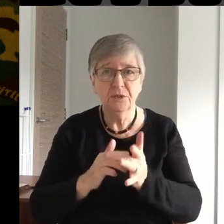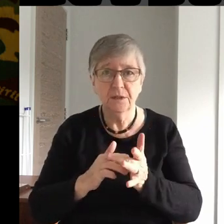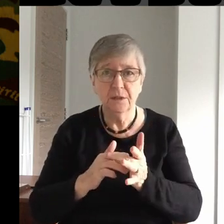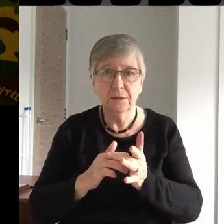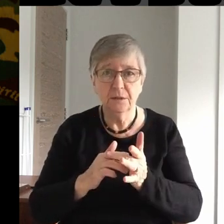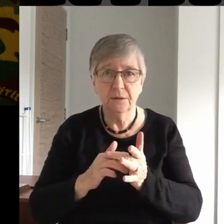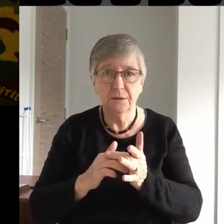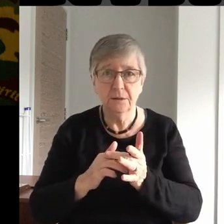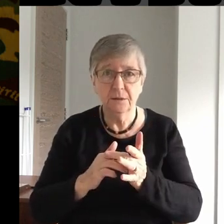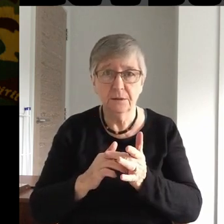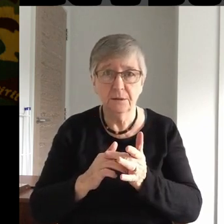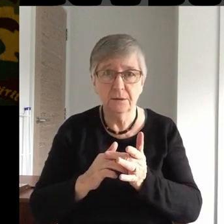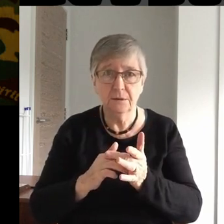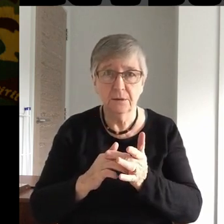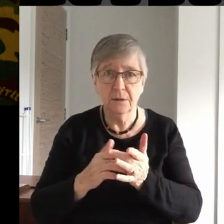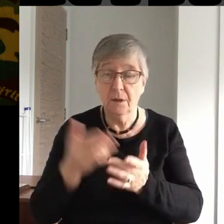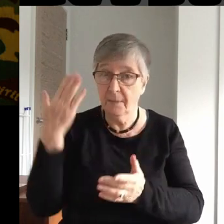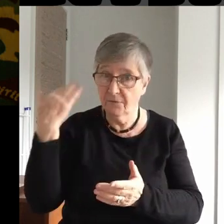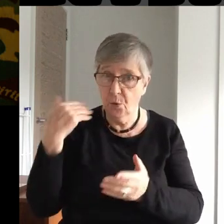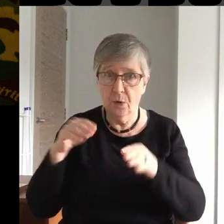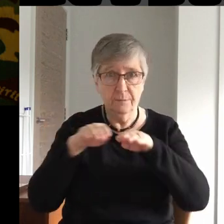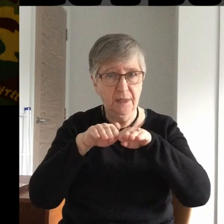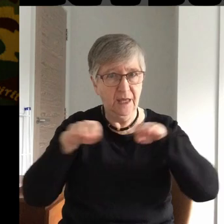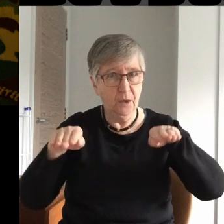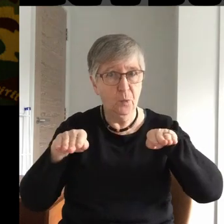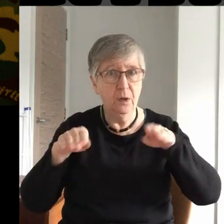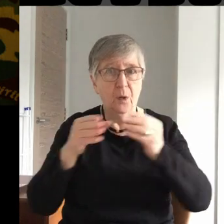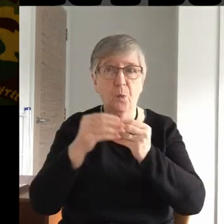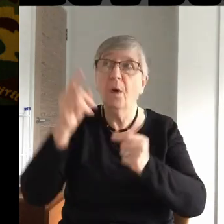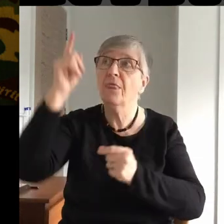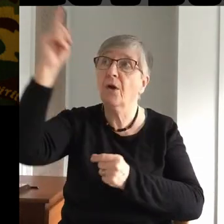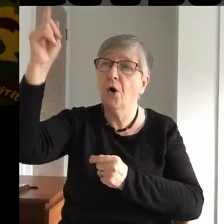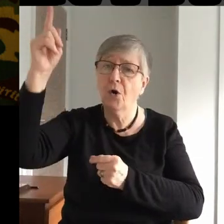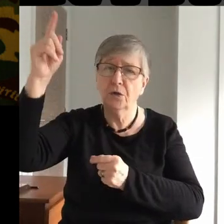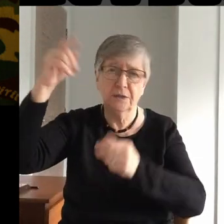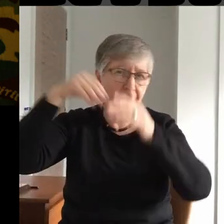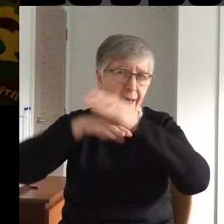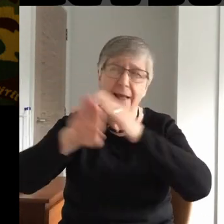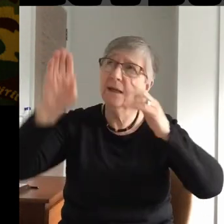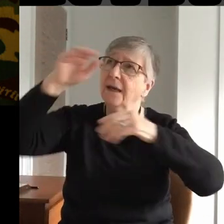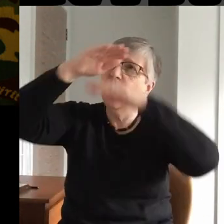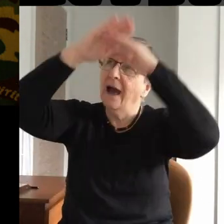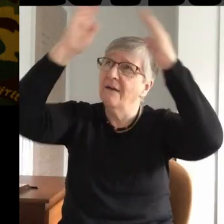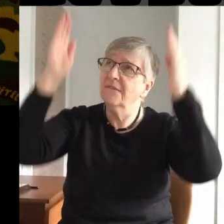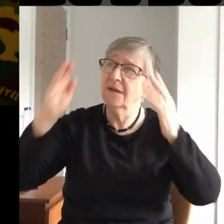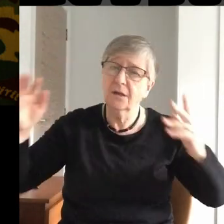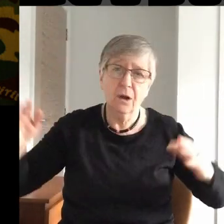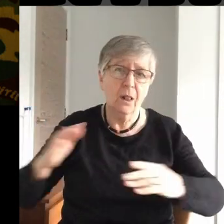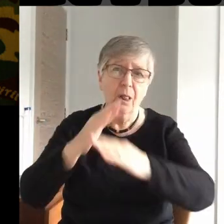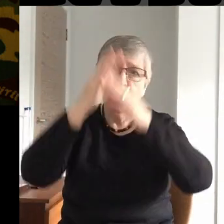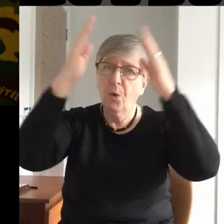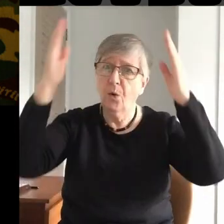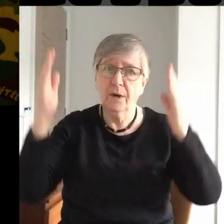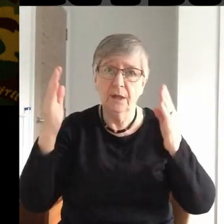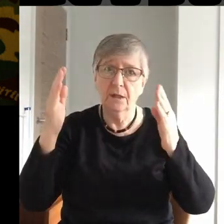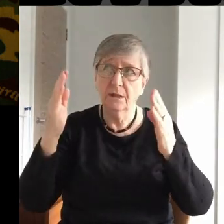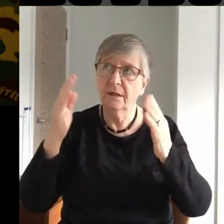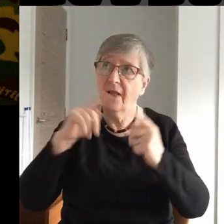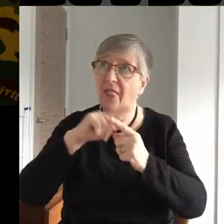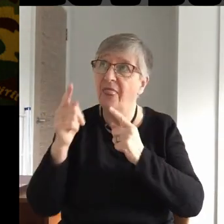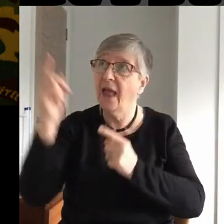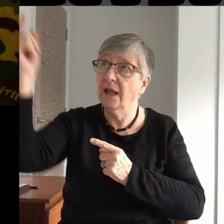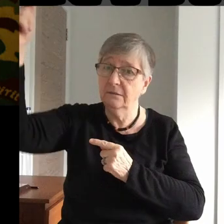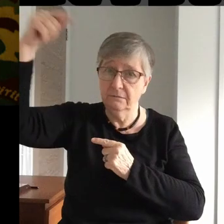who once equal with you and in glory of heaven with you stooped and came among